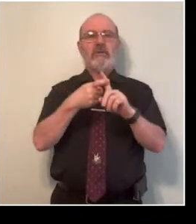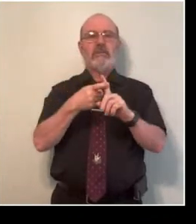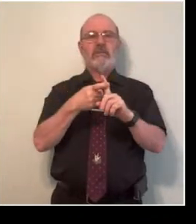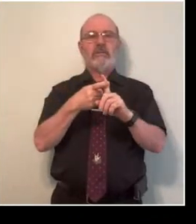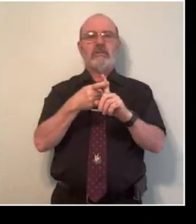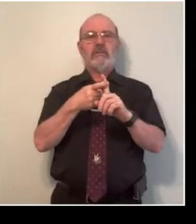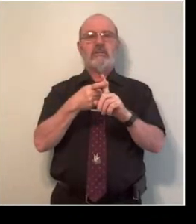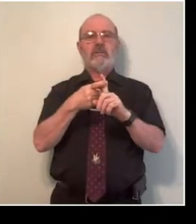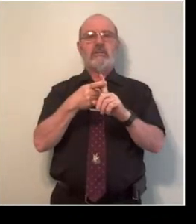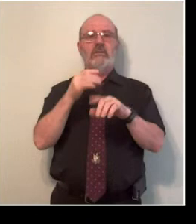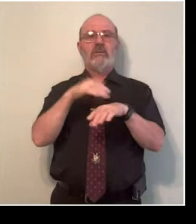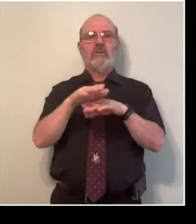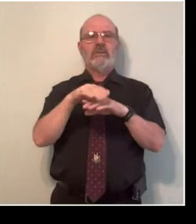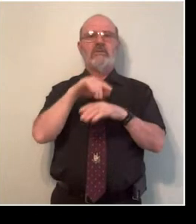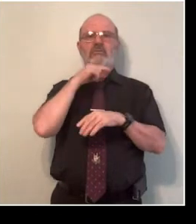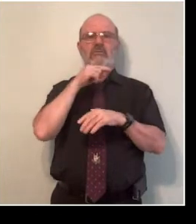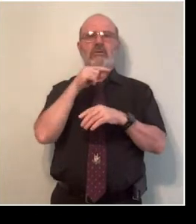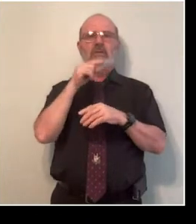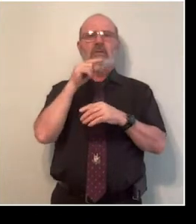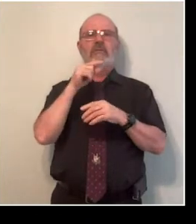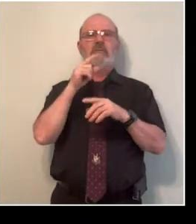aid to Turkey, I believe. But